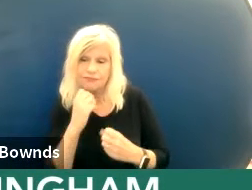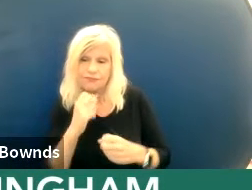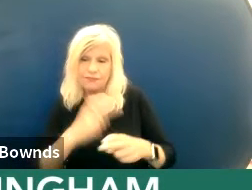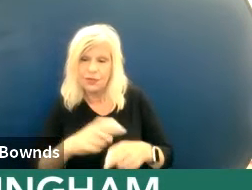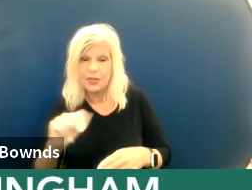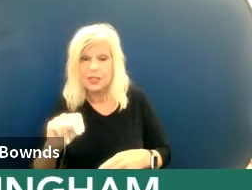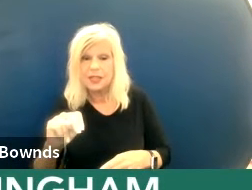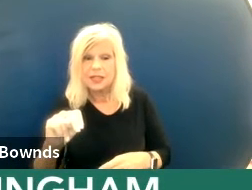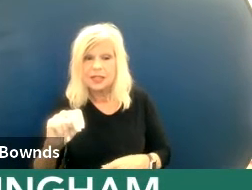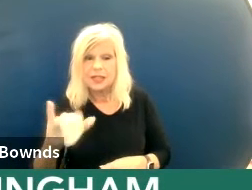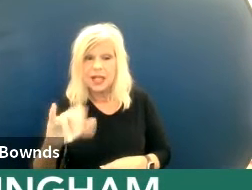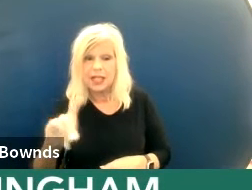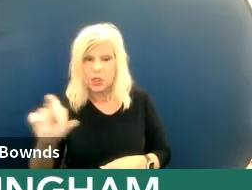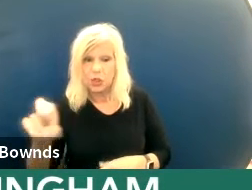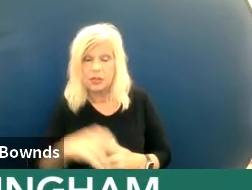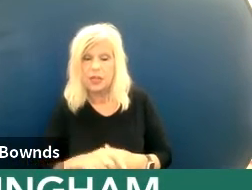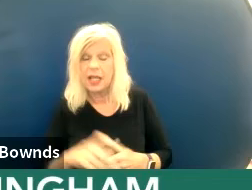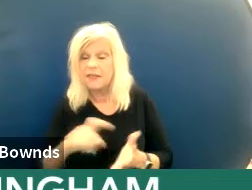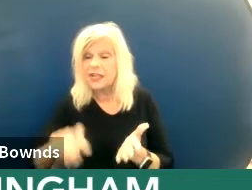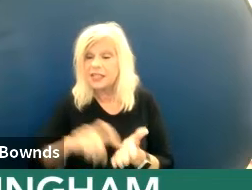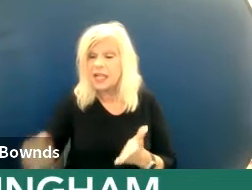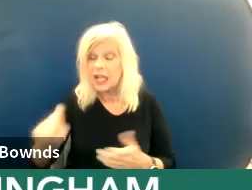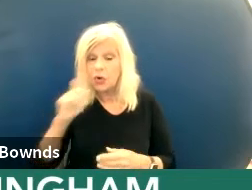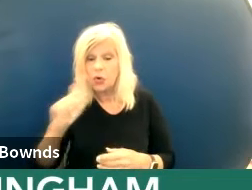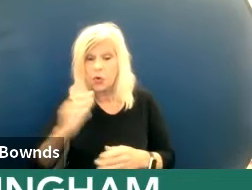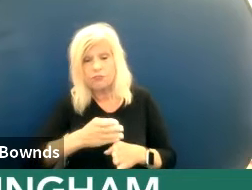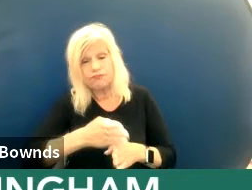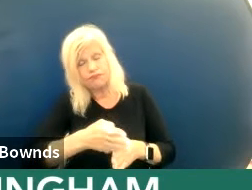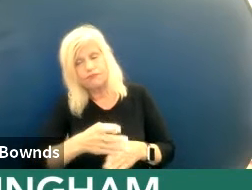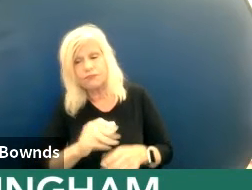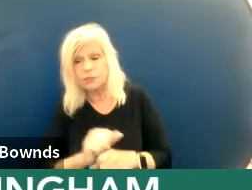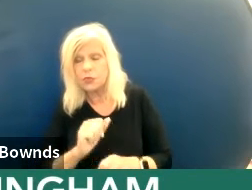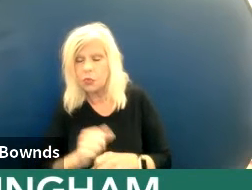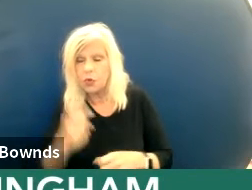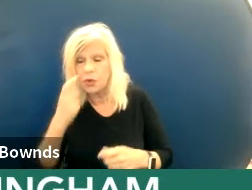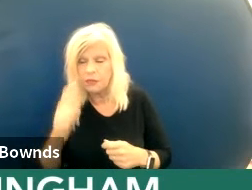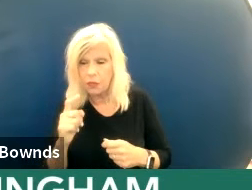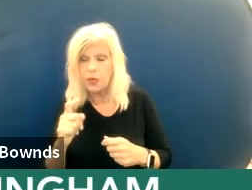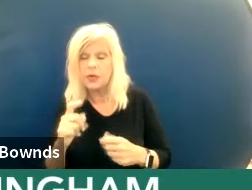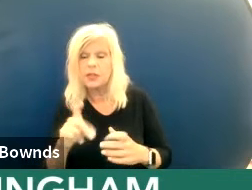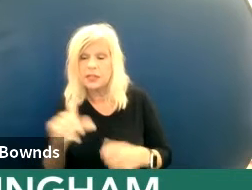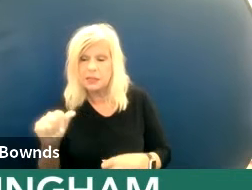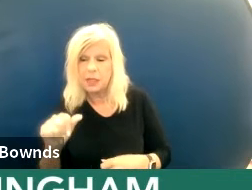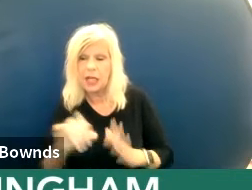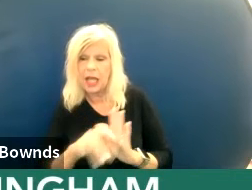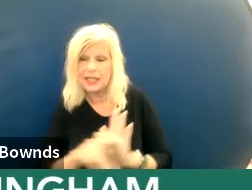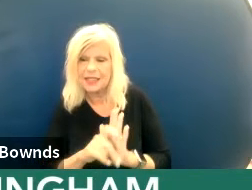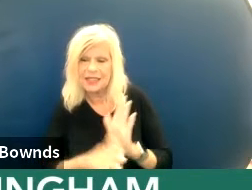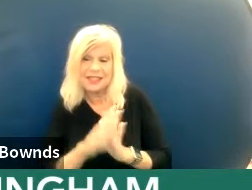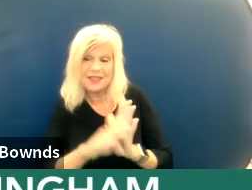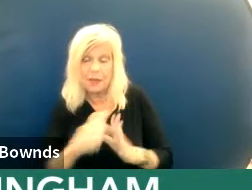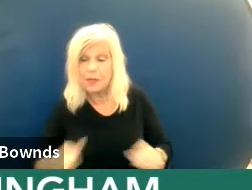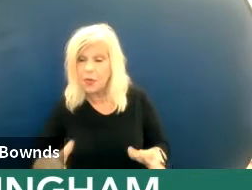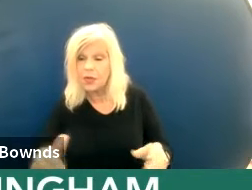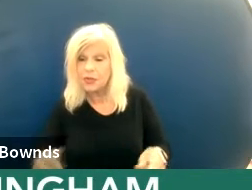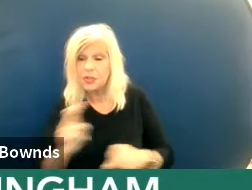NIDLR. As an investigator, her primary area of work relates to disability identity development. As a wheelchair user